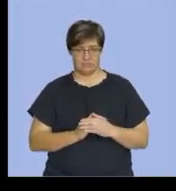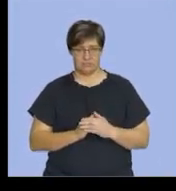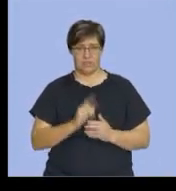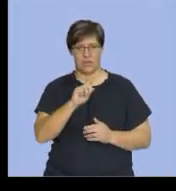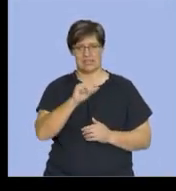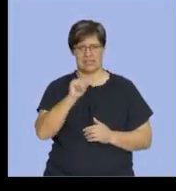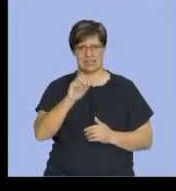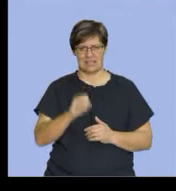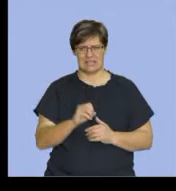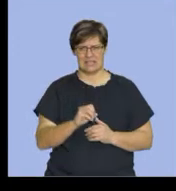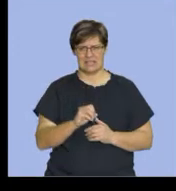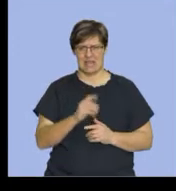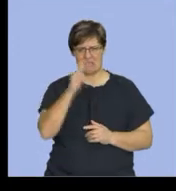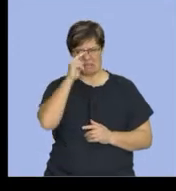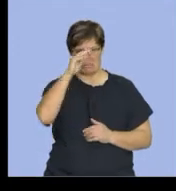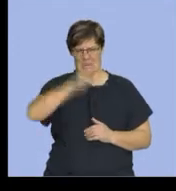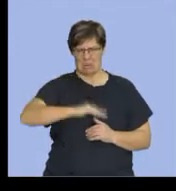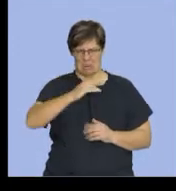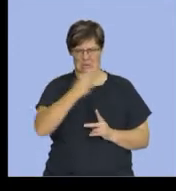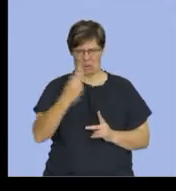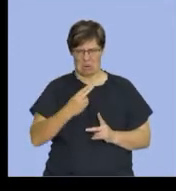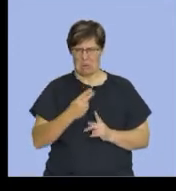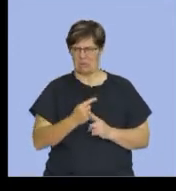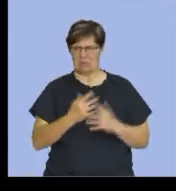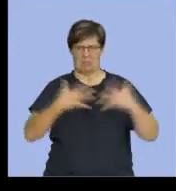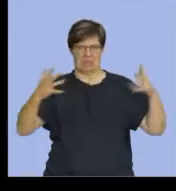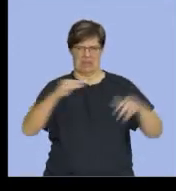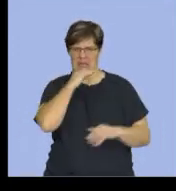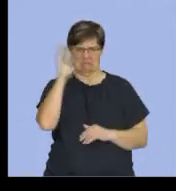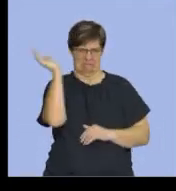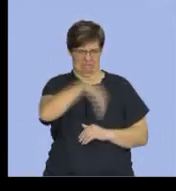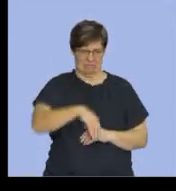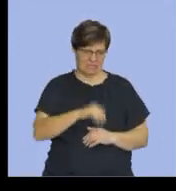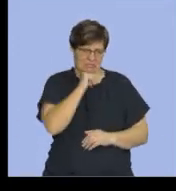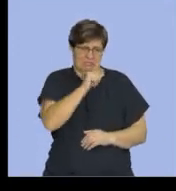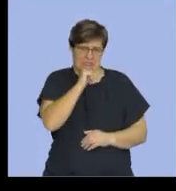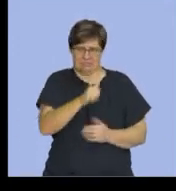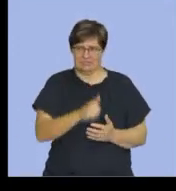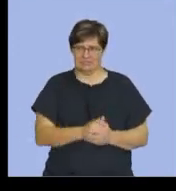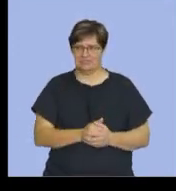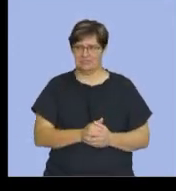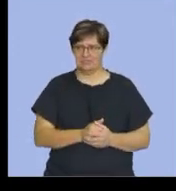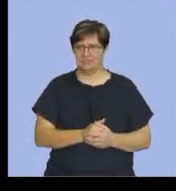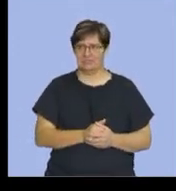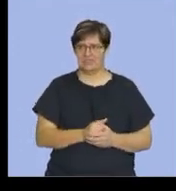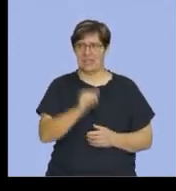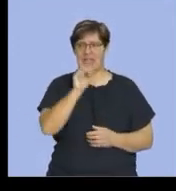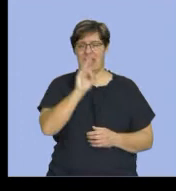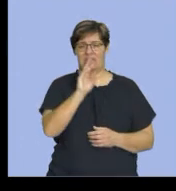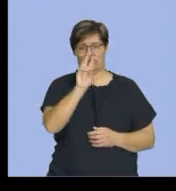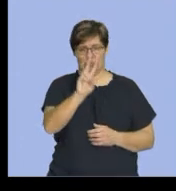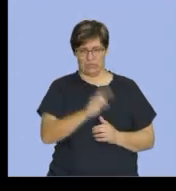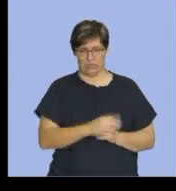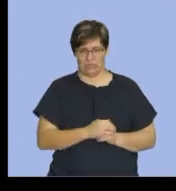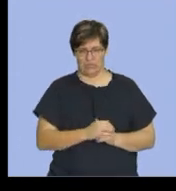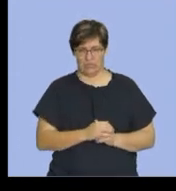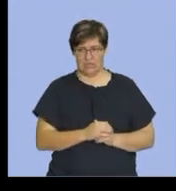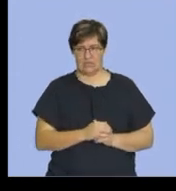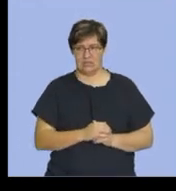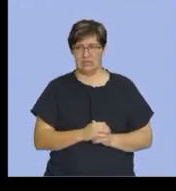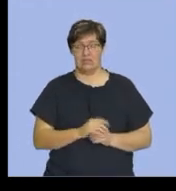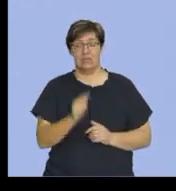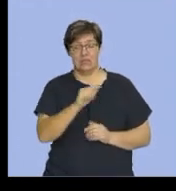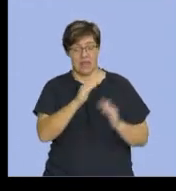should have drawn my diagram a little lower because that's not big enough, but it's all right. There's F2, and